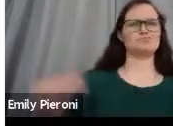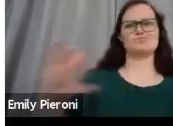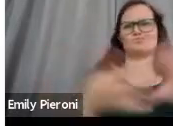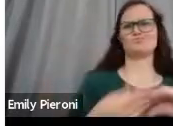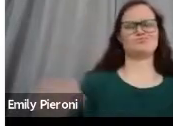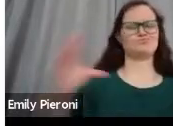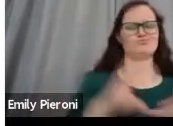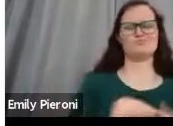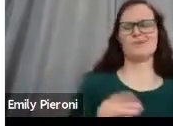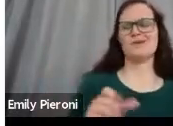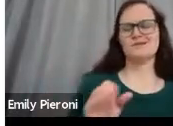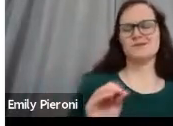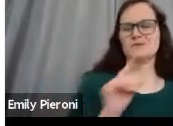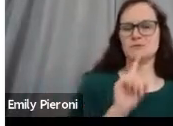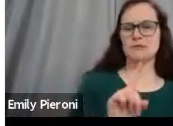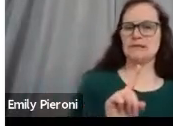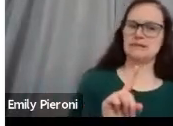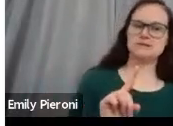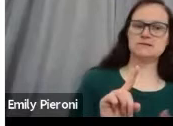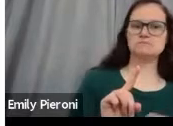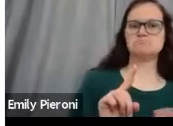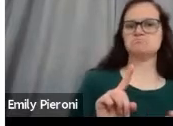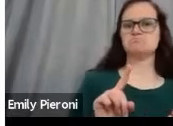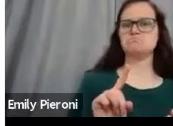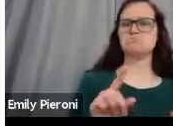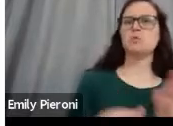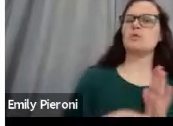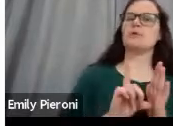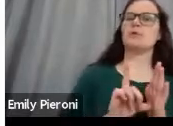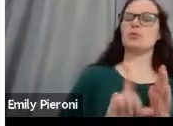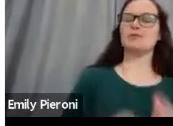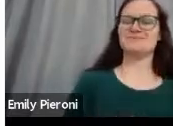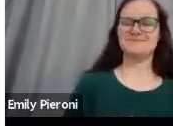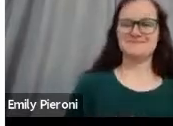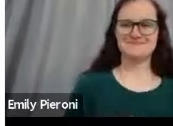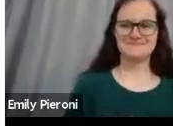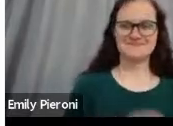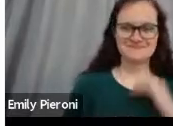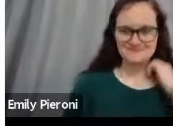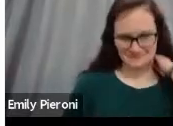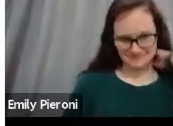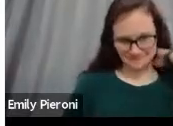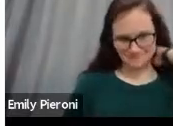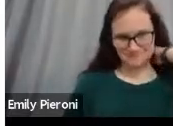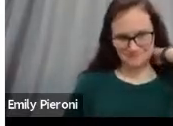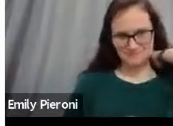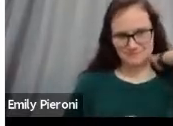is just kind of a refresher, but good stories tap into universal themes.